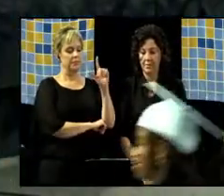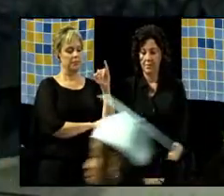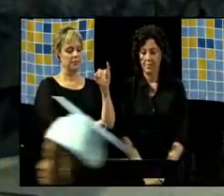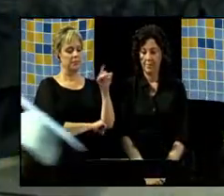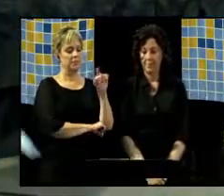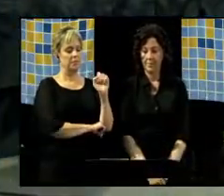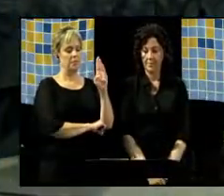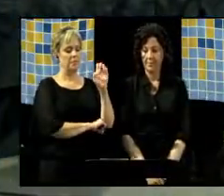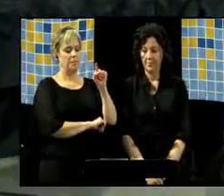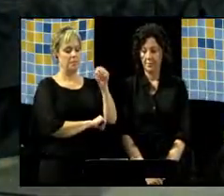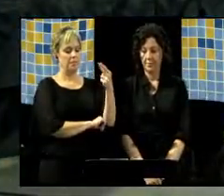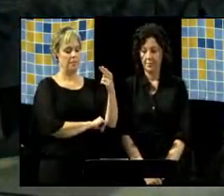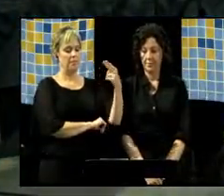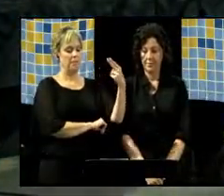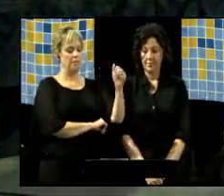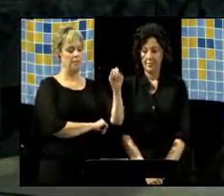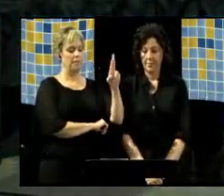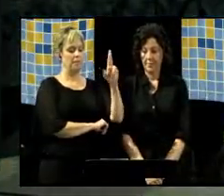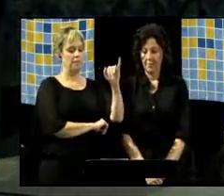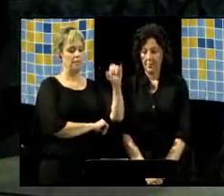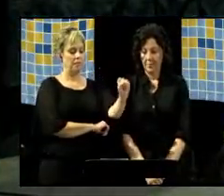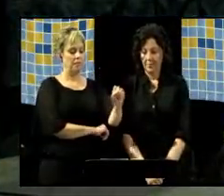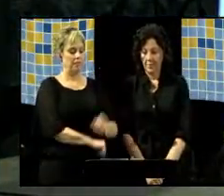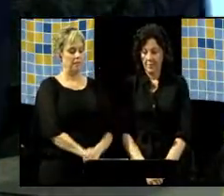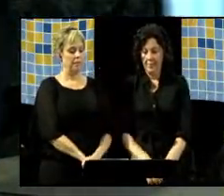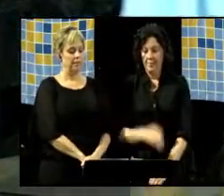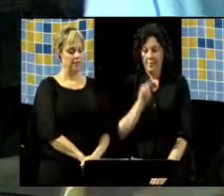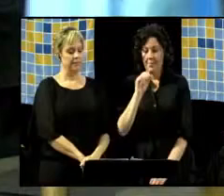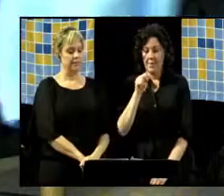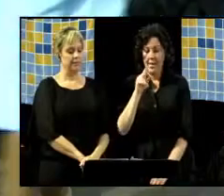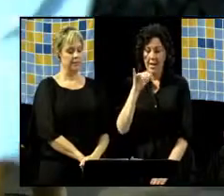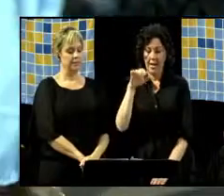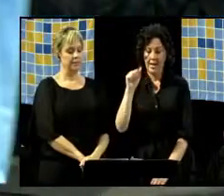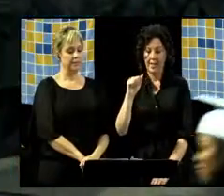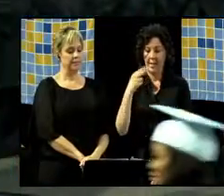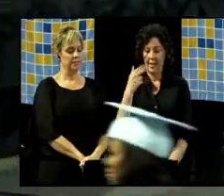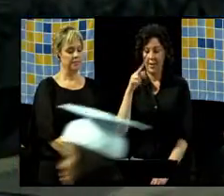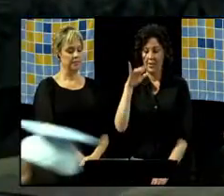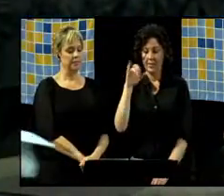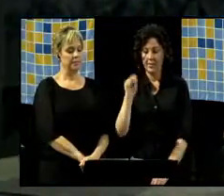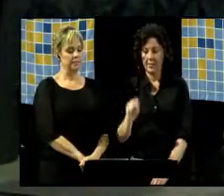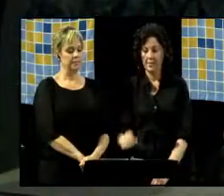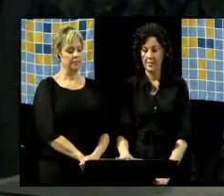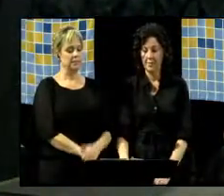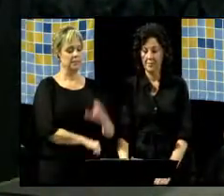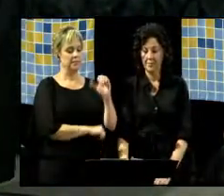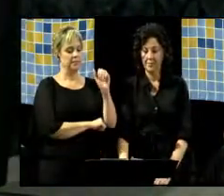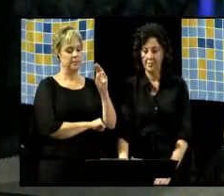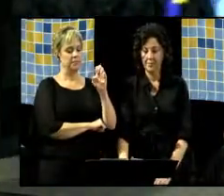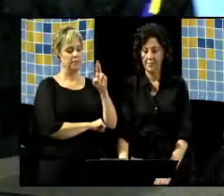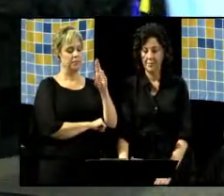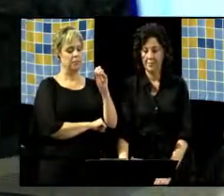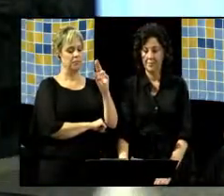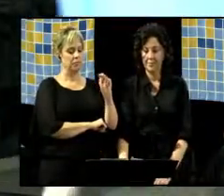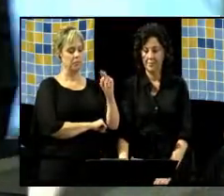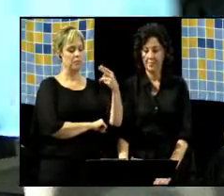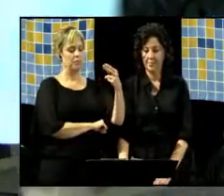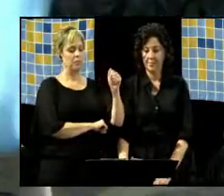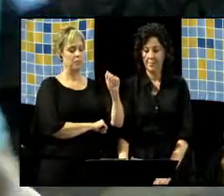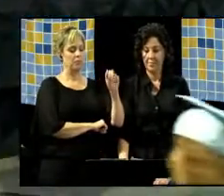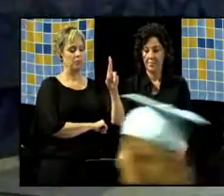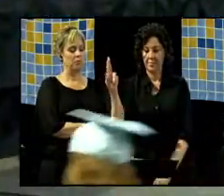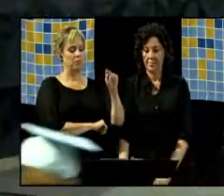Elizabeth Hainsworth Harris. Manaya Sanik Harris. Cameron Isaac